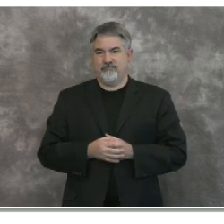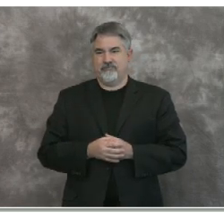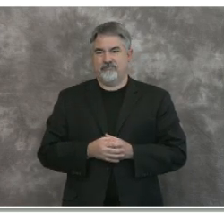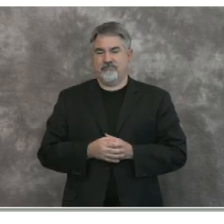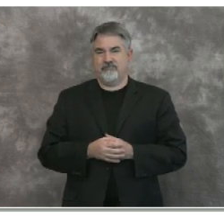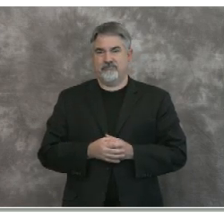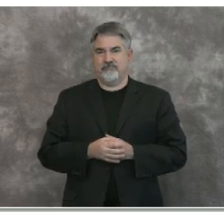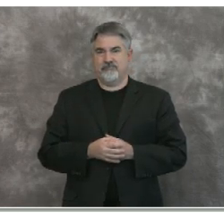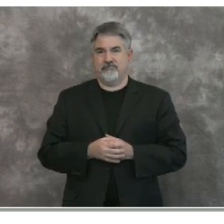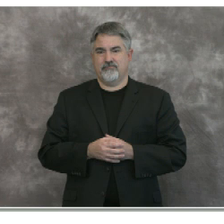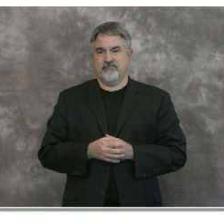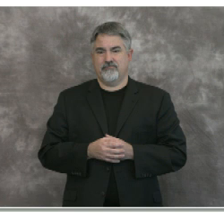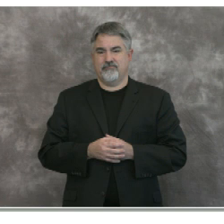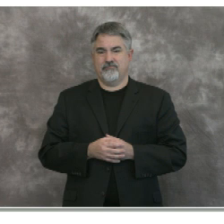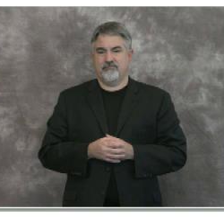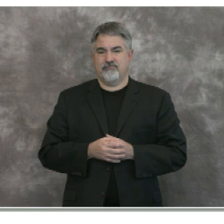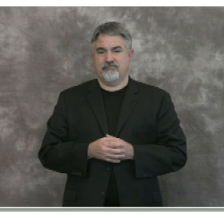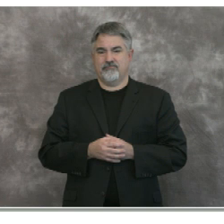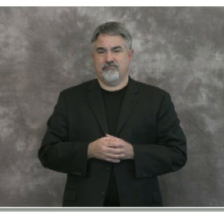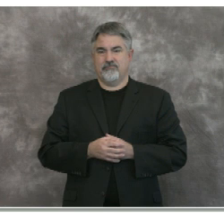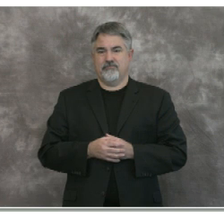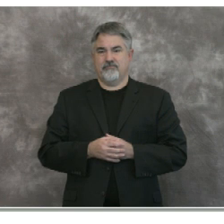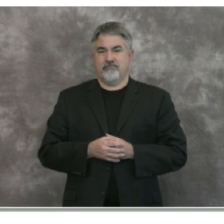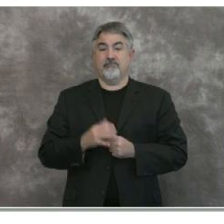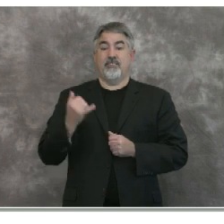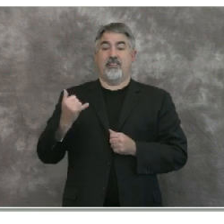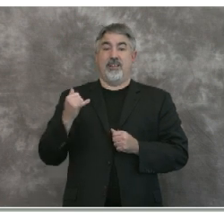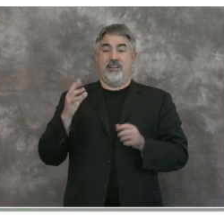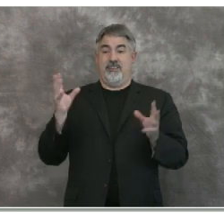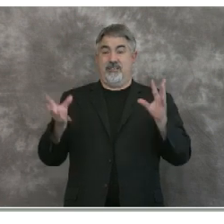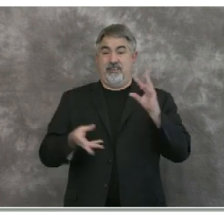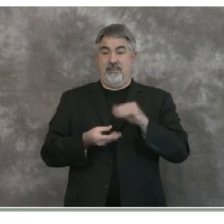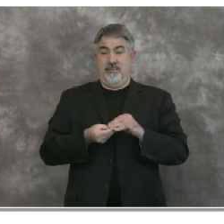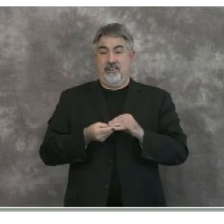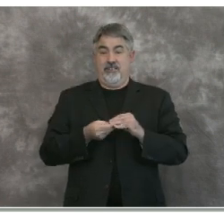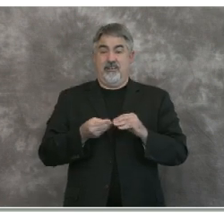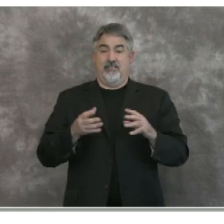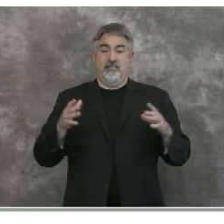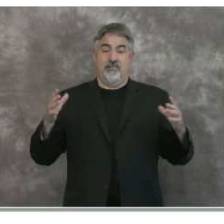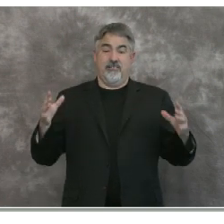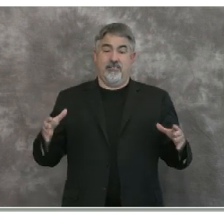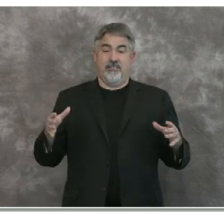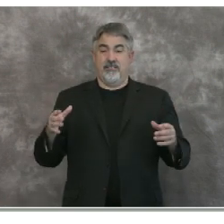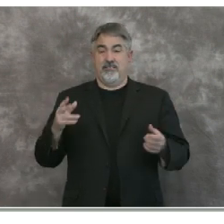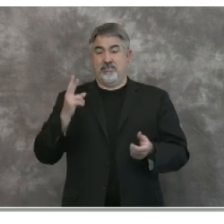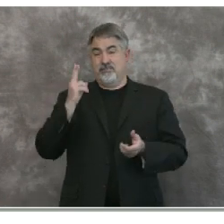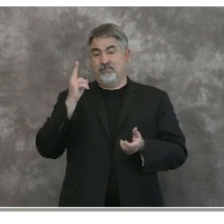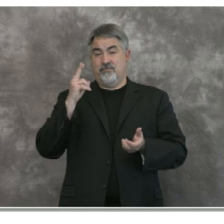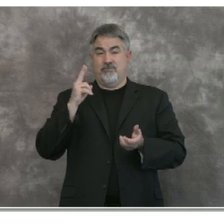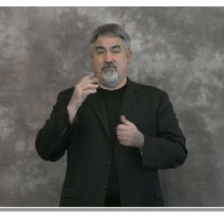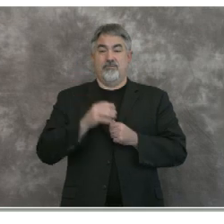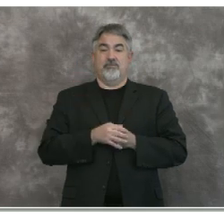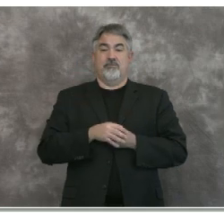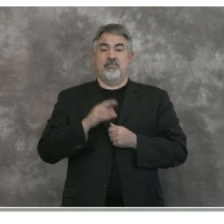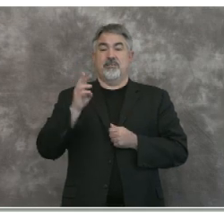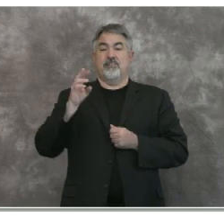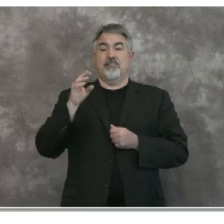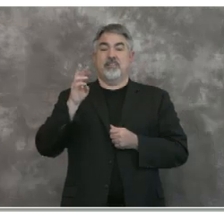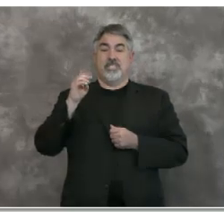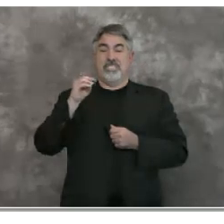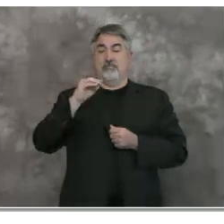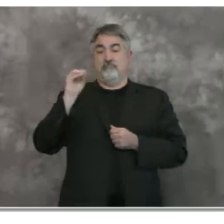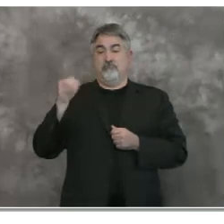So, of the total number of cases, 2,500 or 60% are